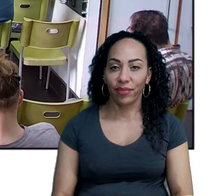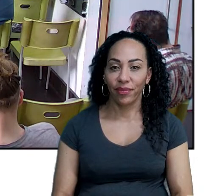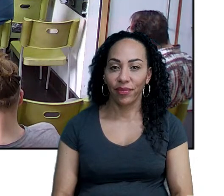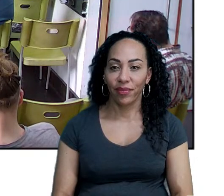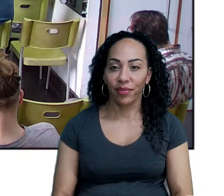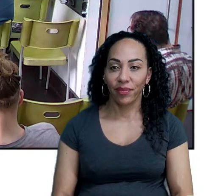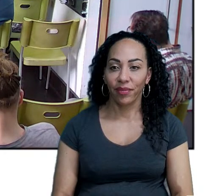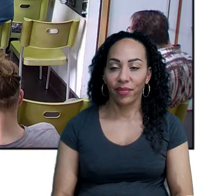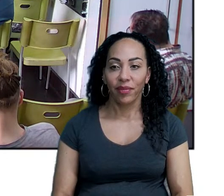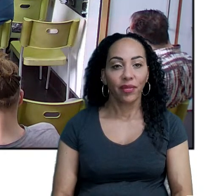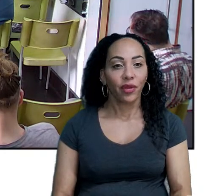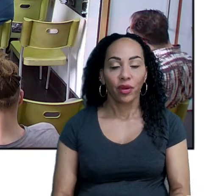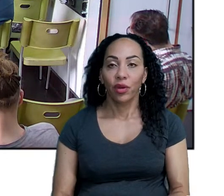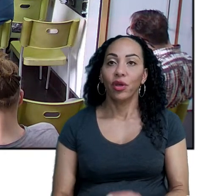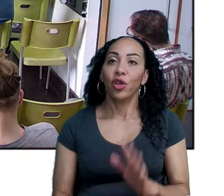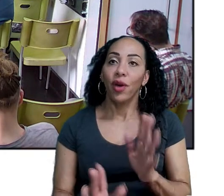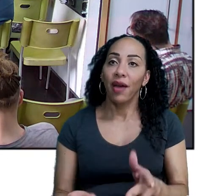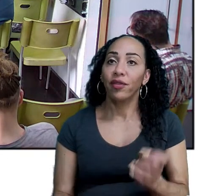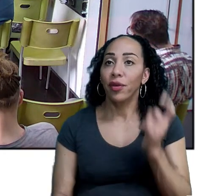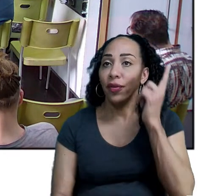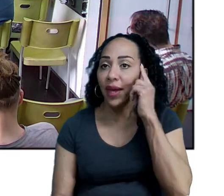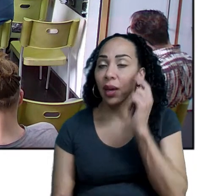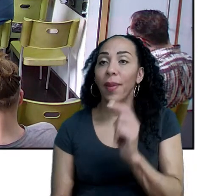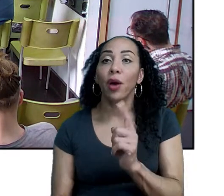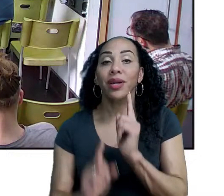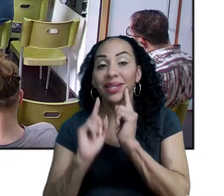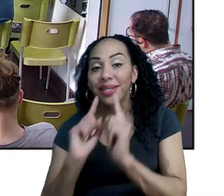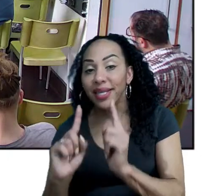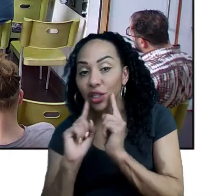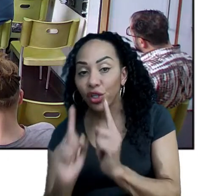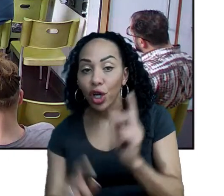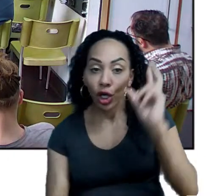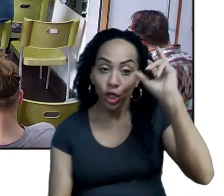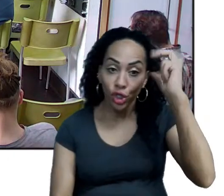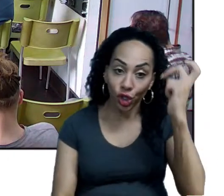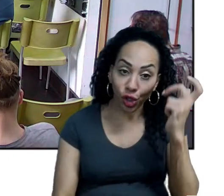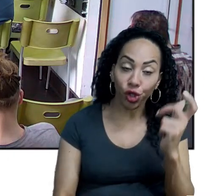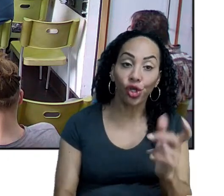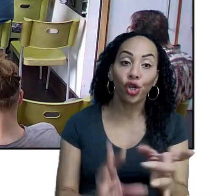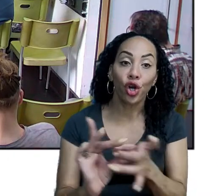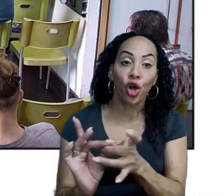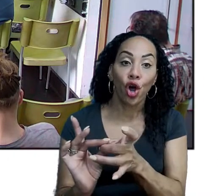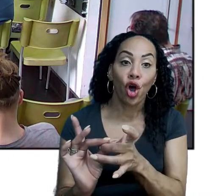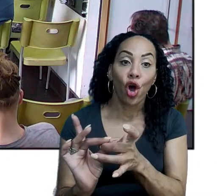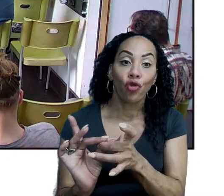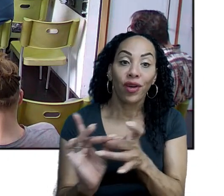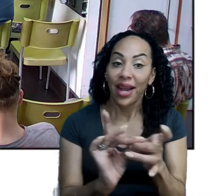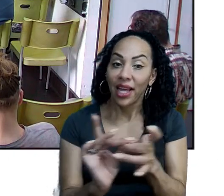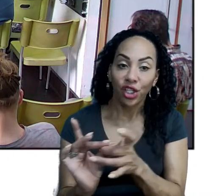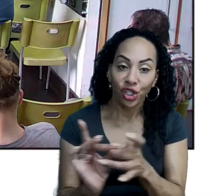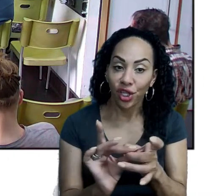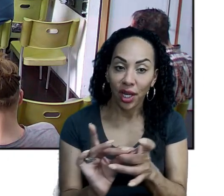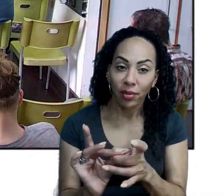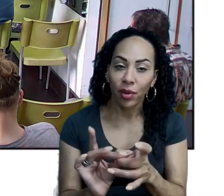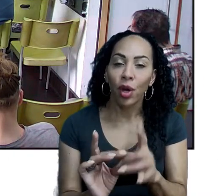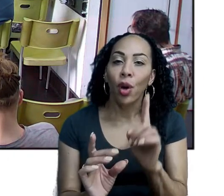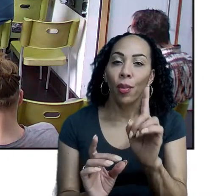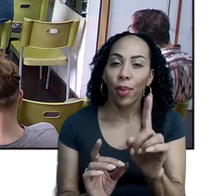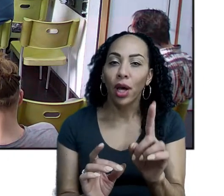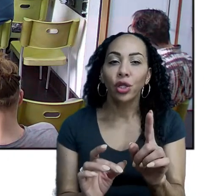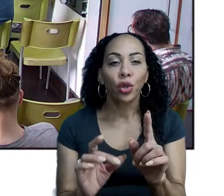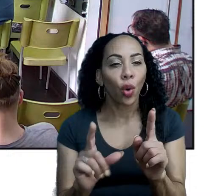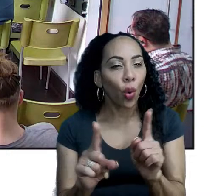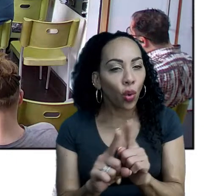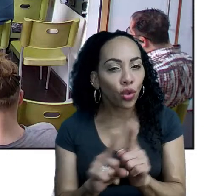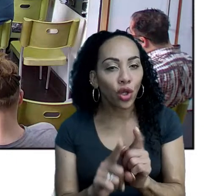teacher-pupil relationship that's evident. It's also, I say this now, this is exactly what this situation is, but chairs facing the front and